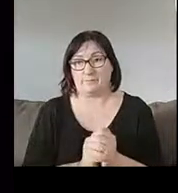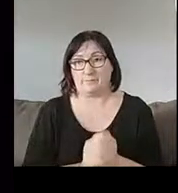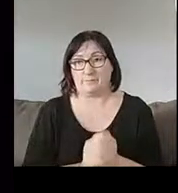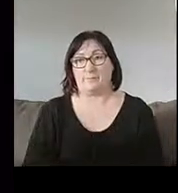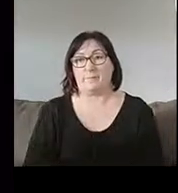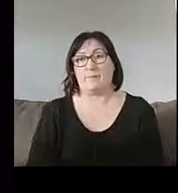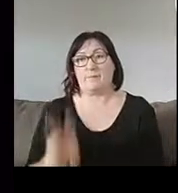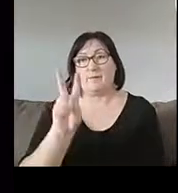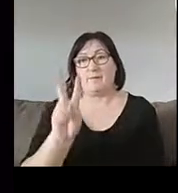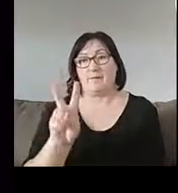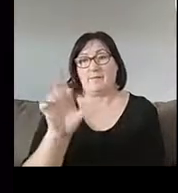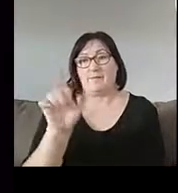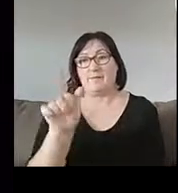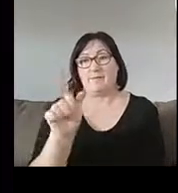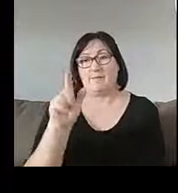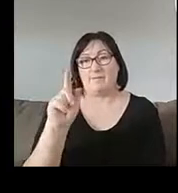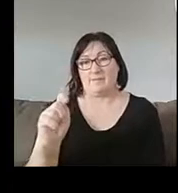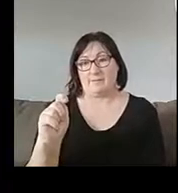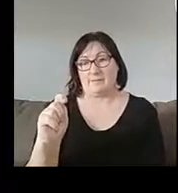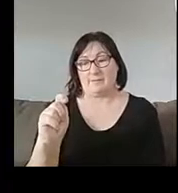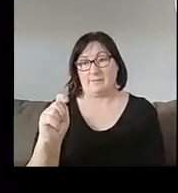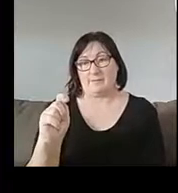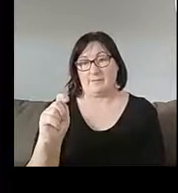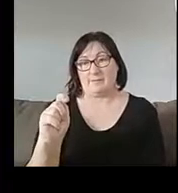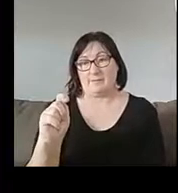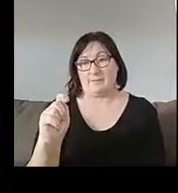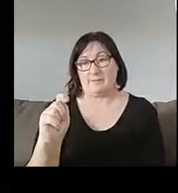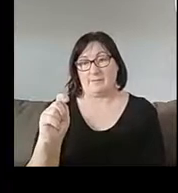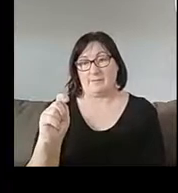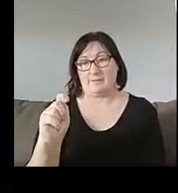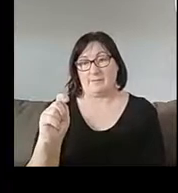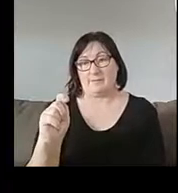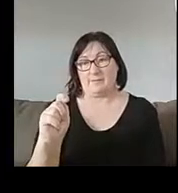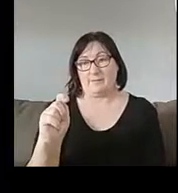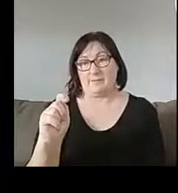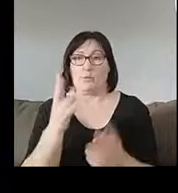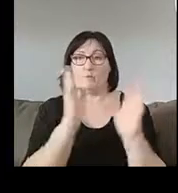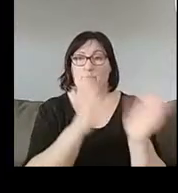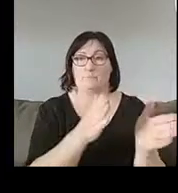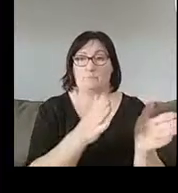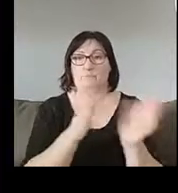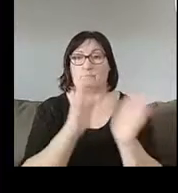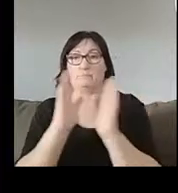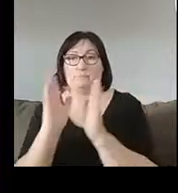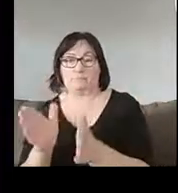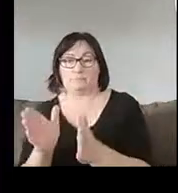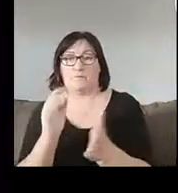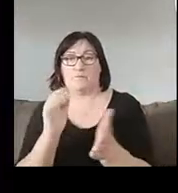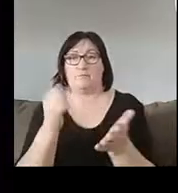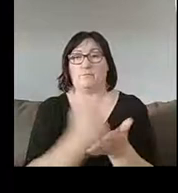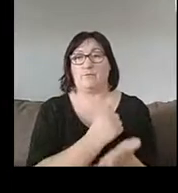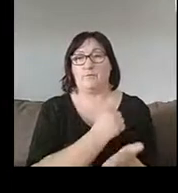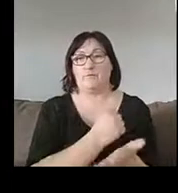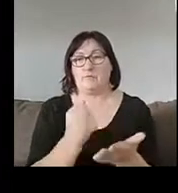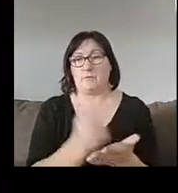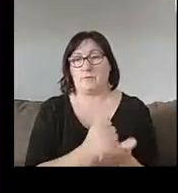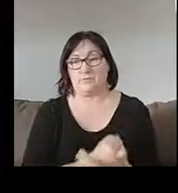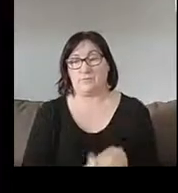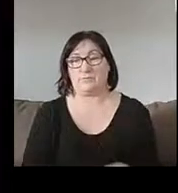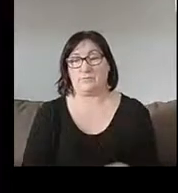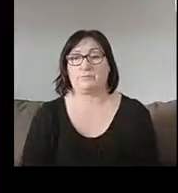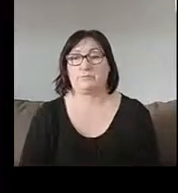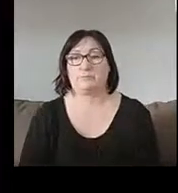Value-added tax, we've got two types or two categories of registration. The one will be